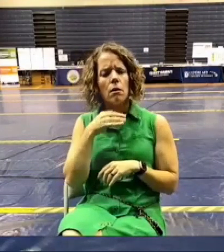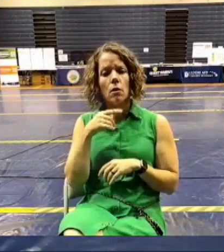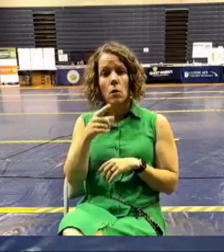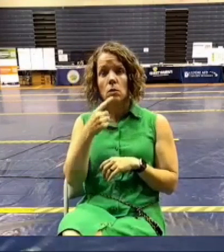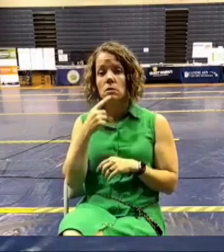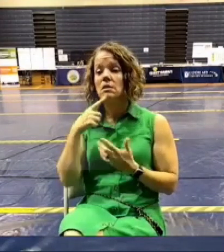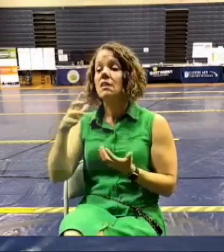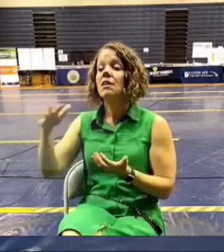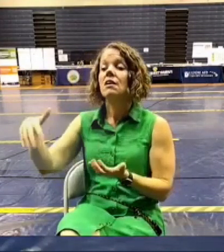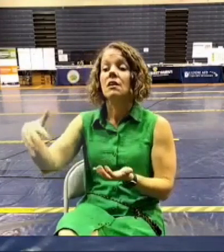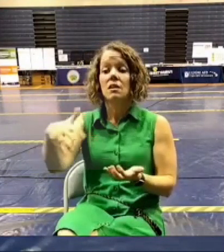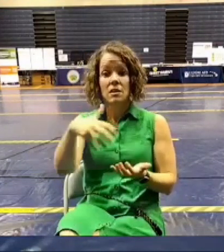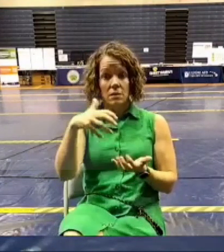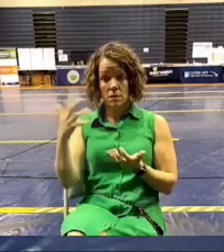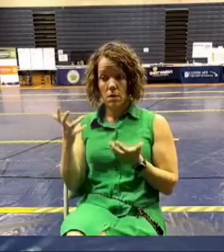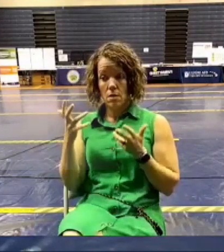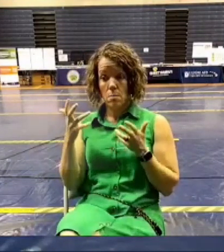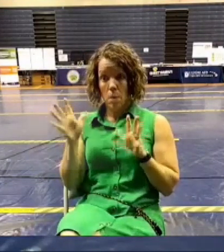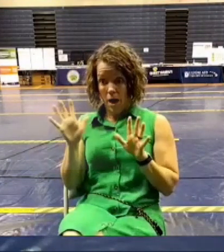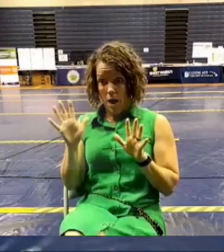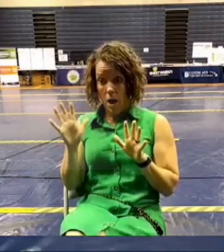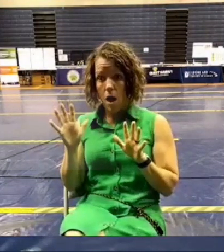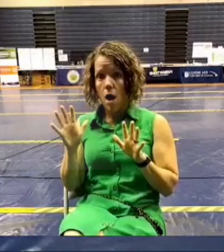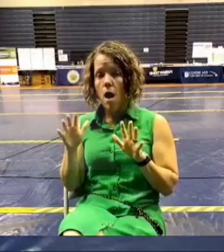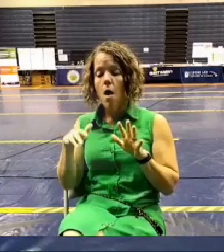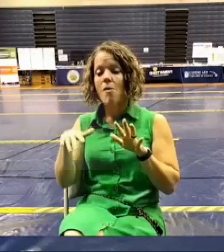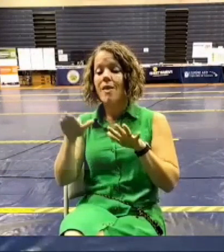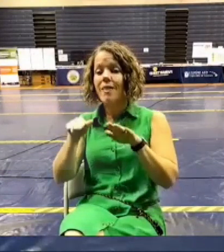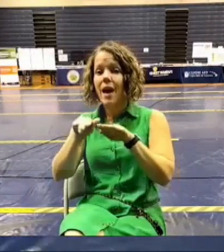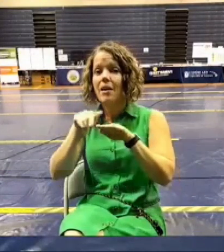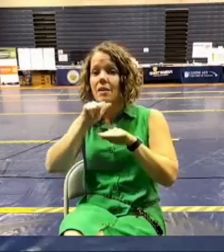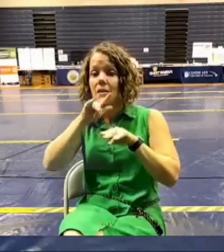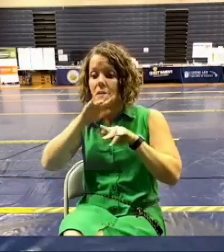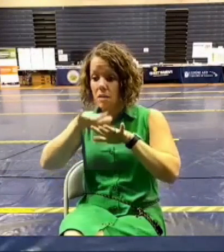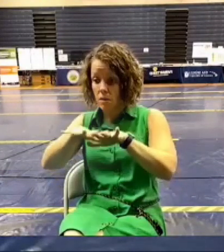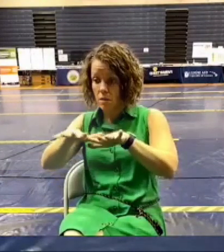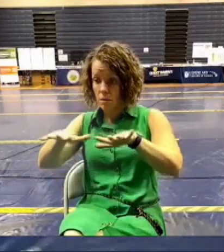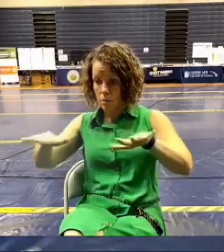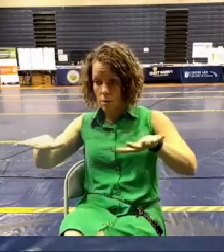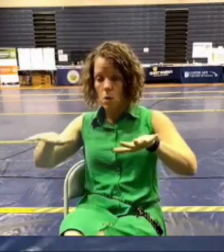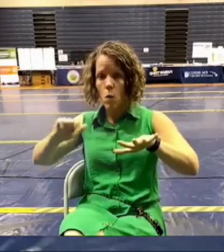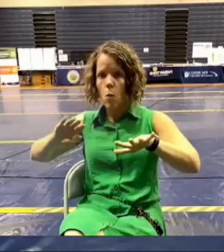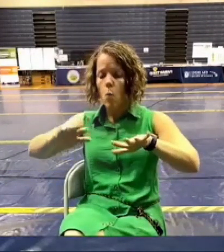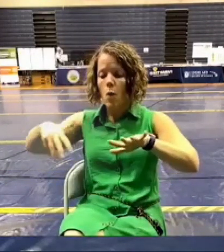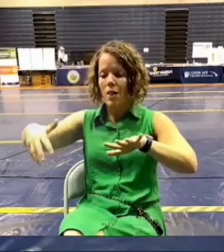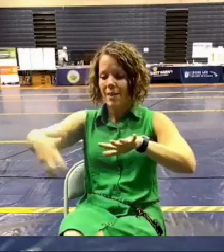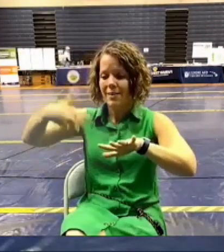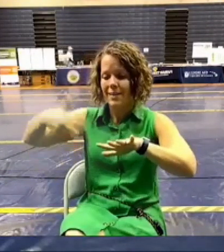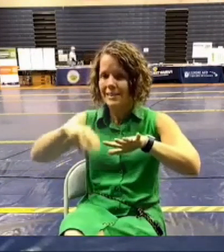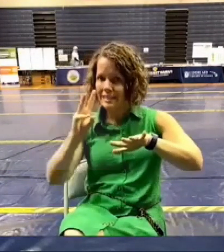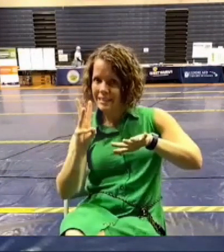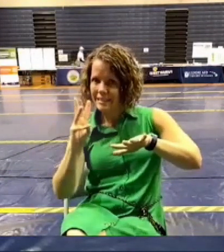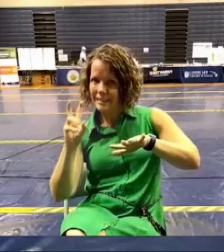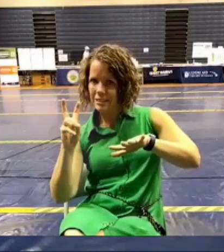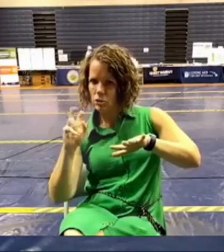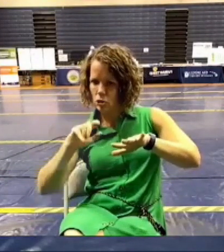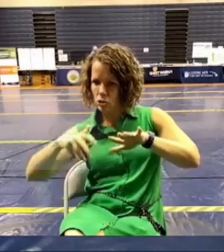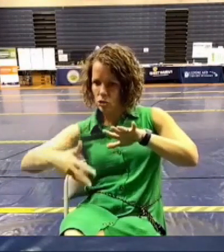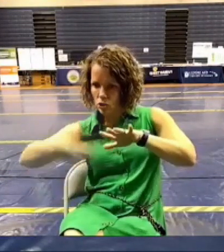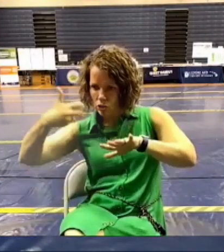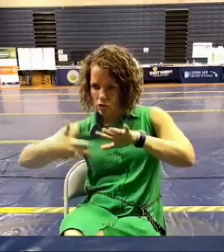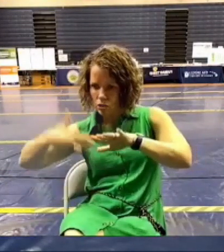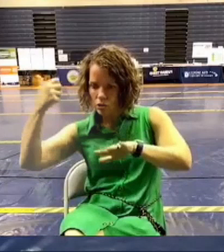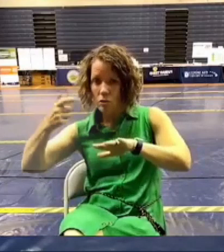scrape 6 inches and then test it, and then scrape another six if needs to. Is there a process that maybe we